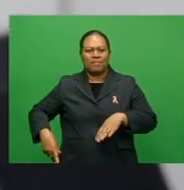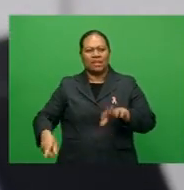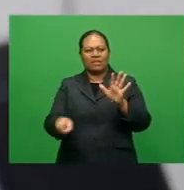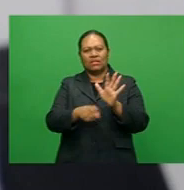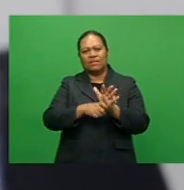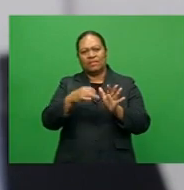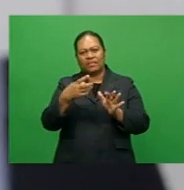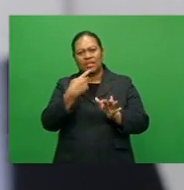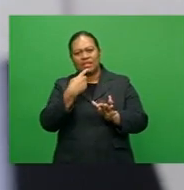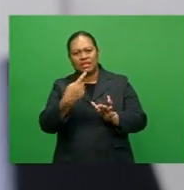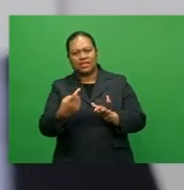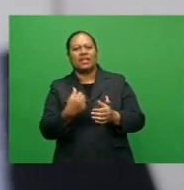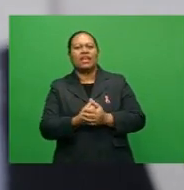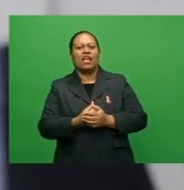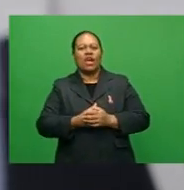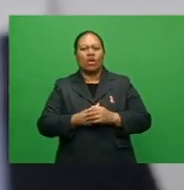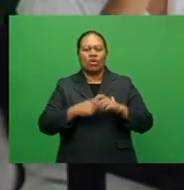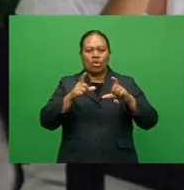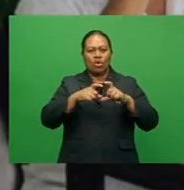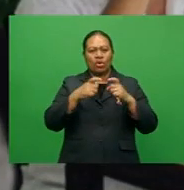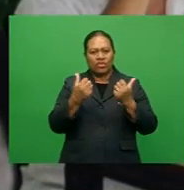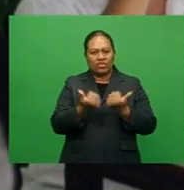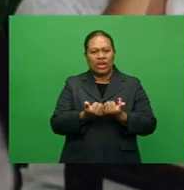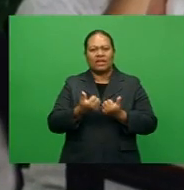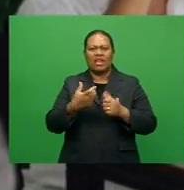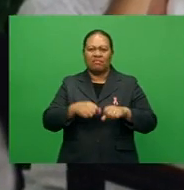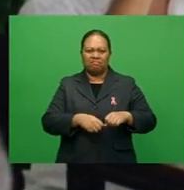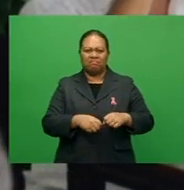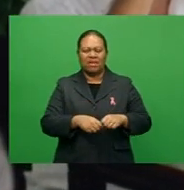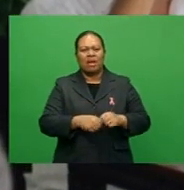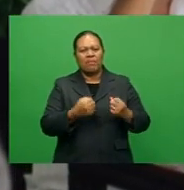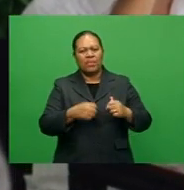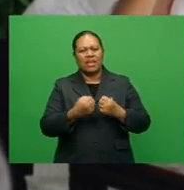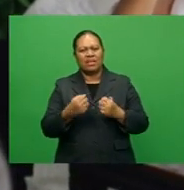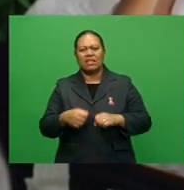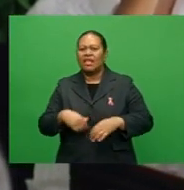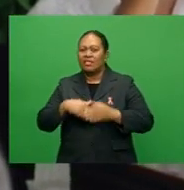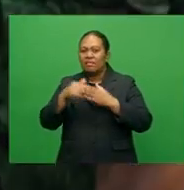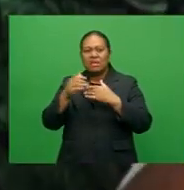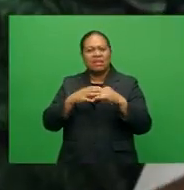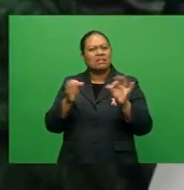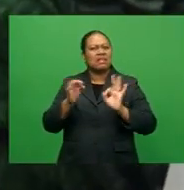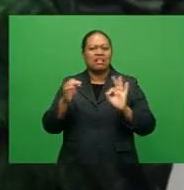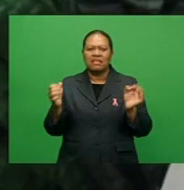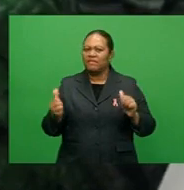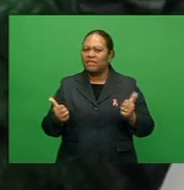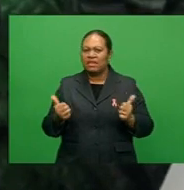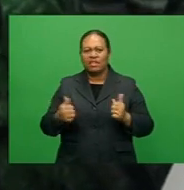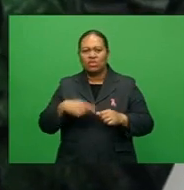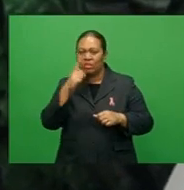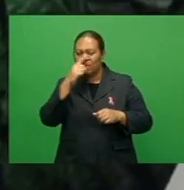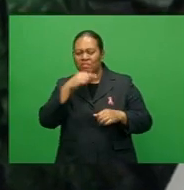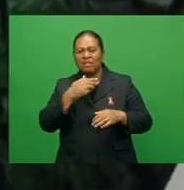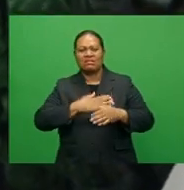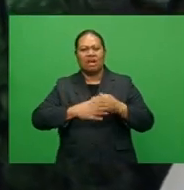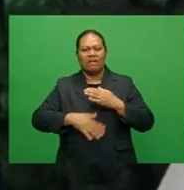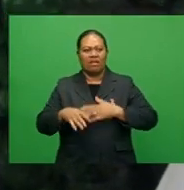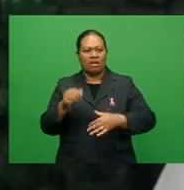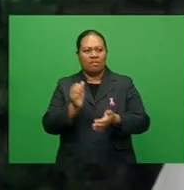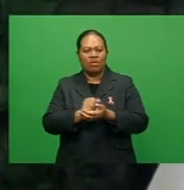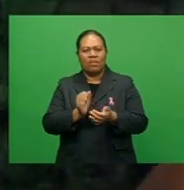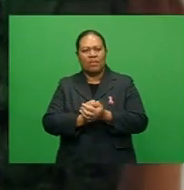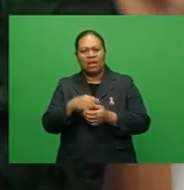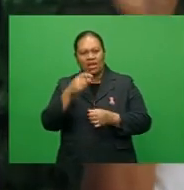were instances where contracts are broken, builders have not finished the work, and the consumers suffer. Raghavan says belonging to